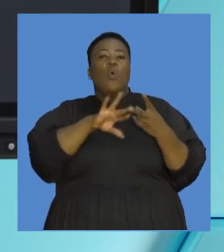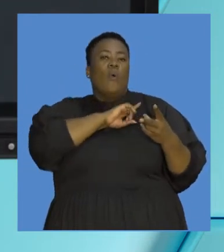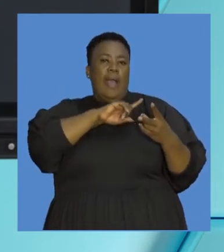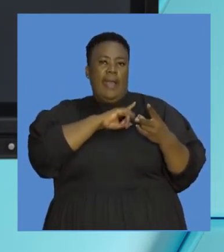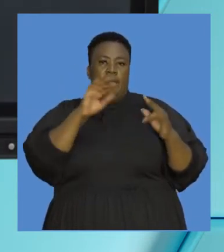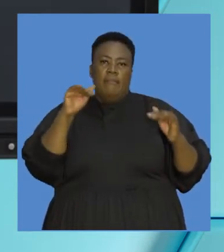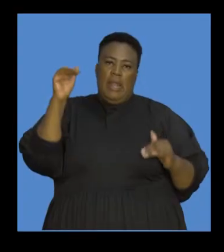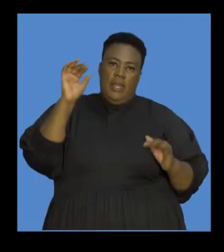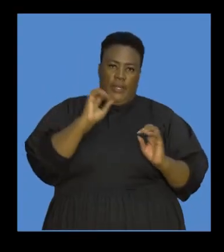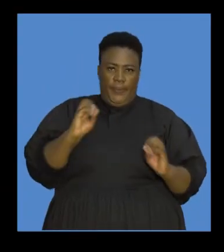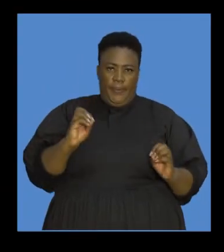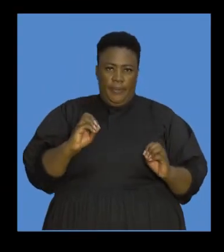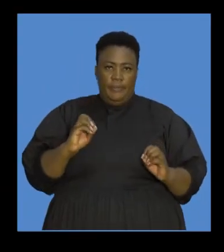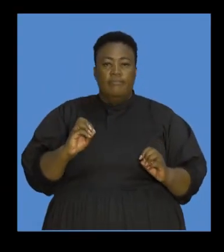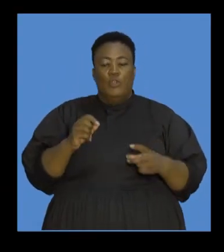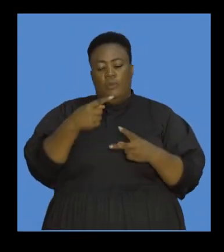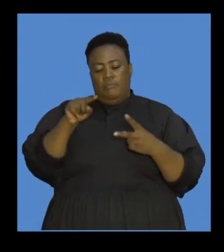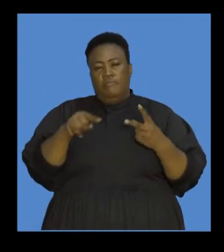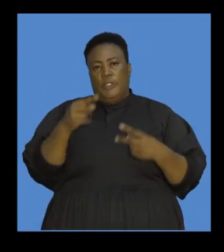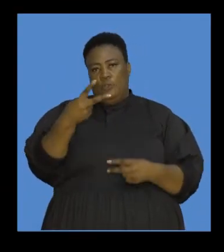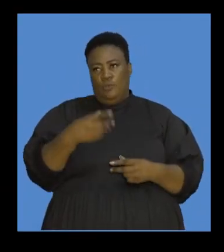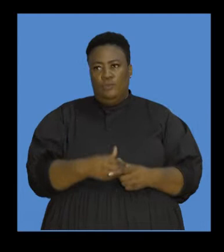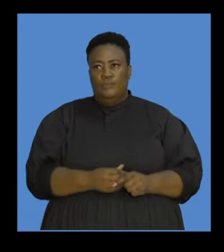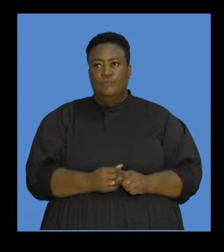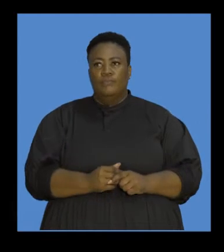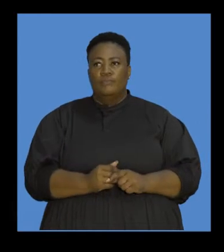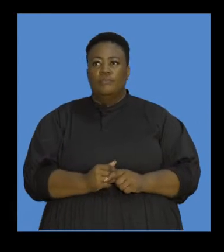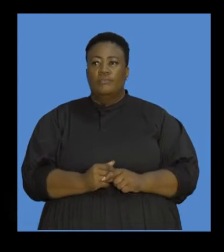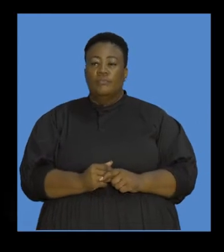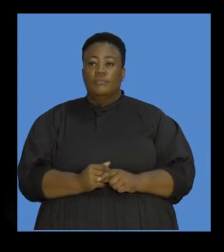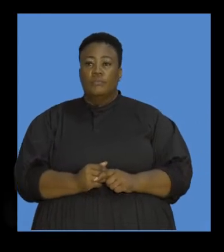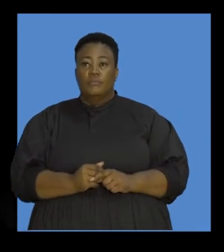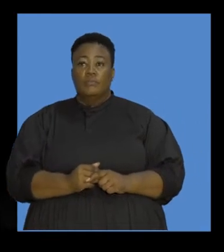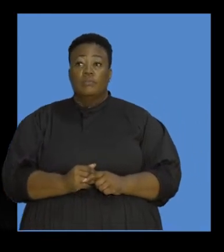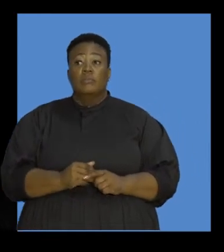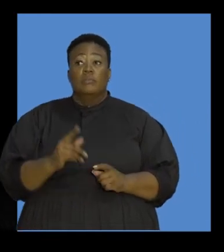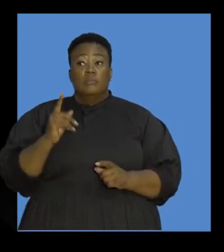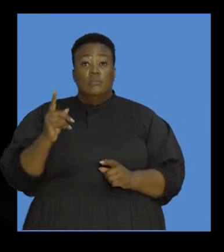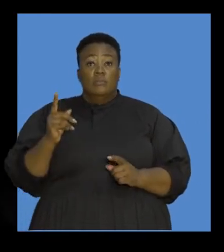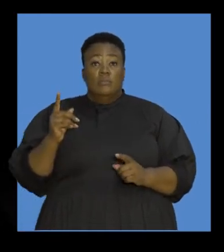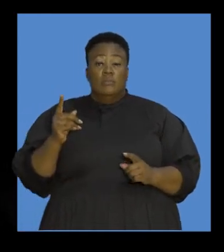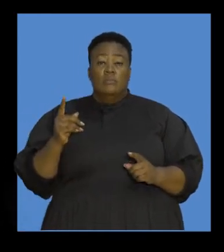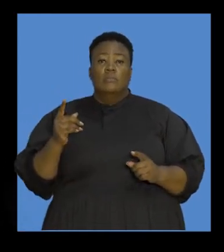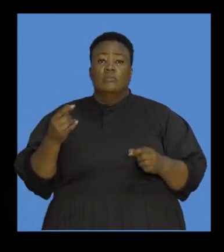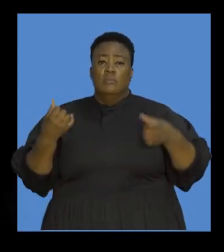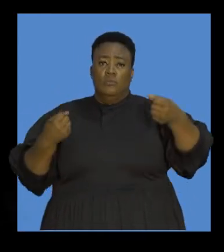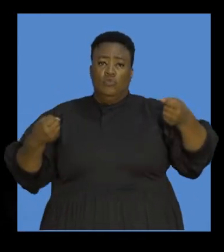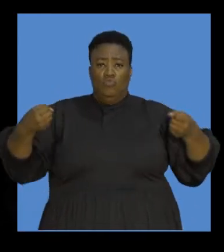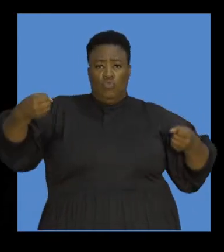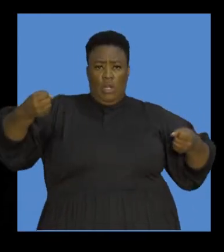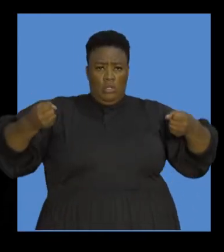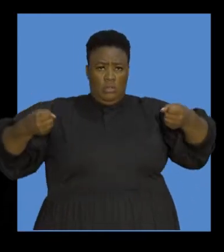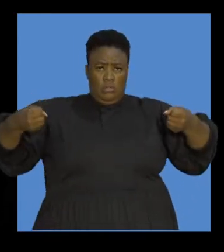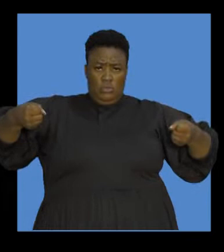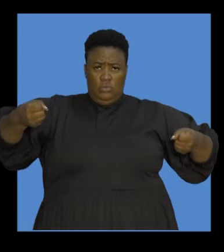okay? Next one. A moving truck where the